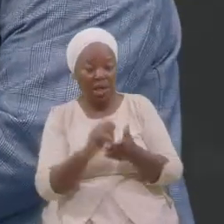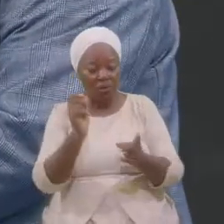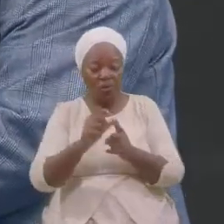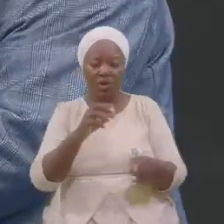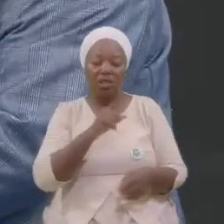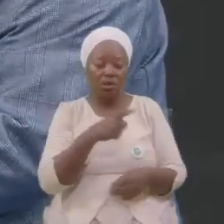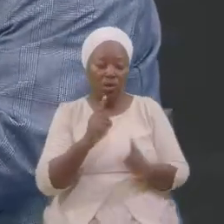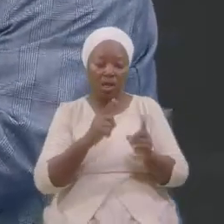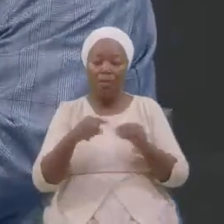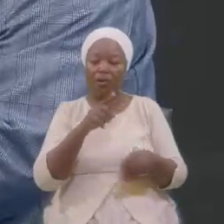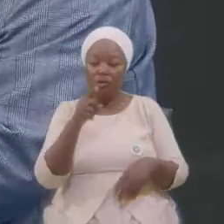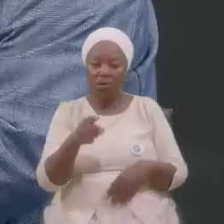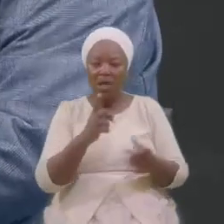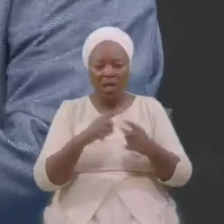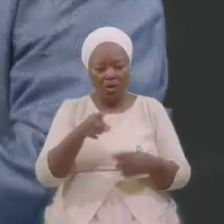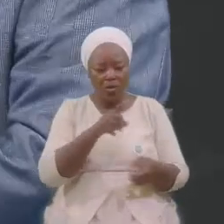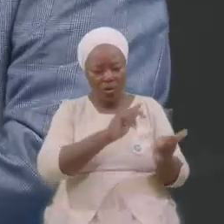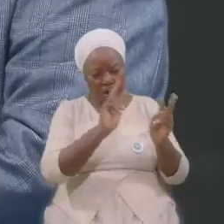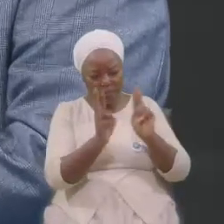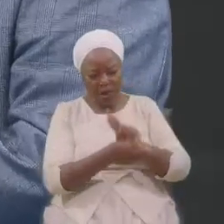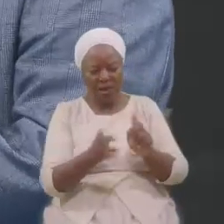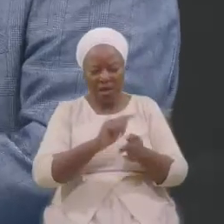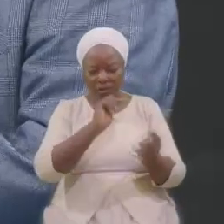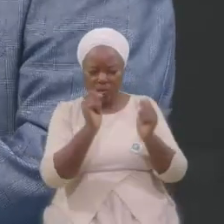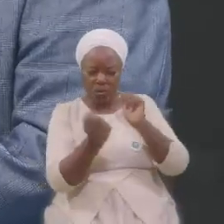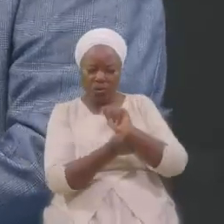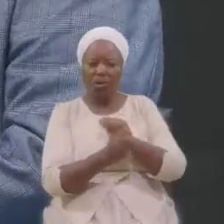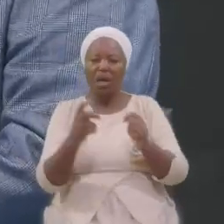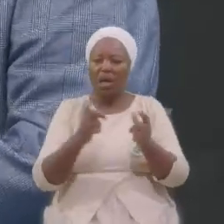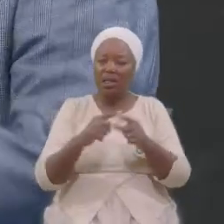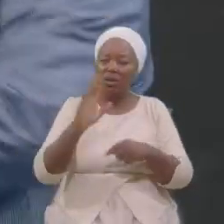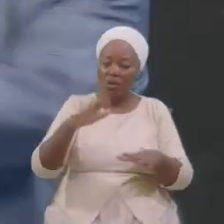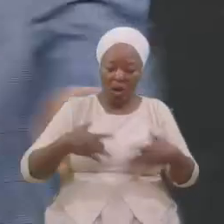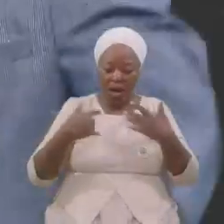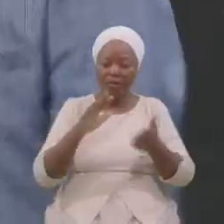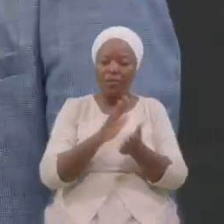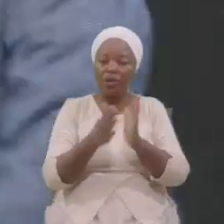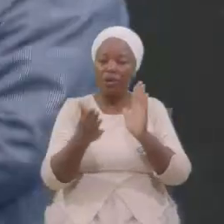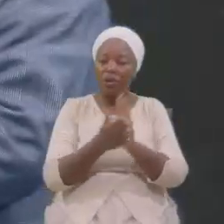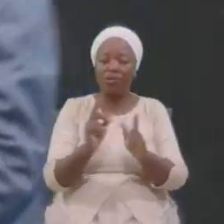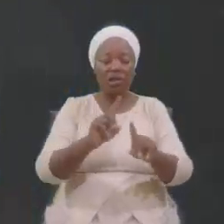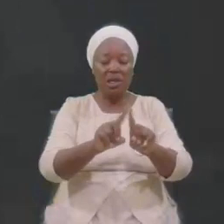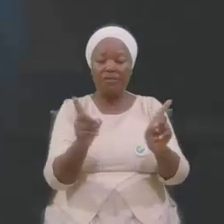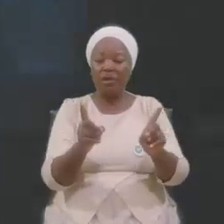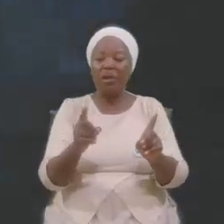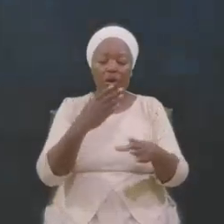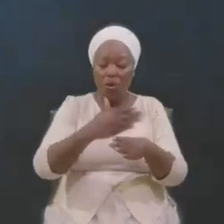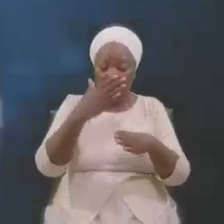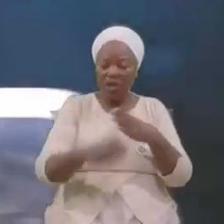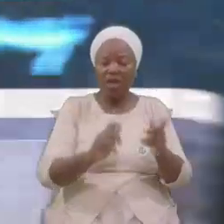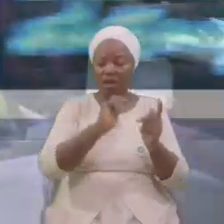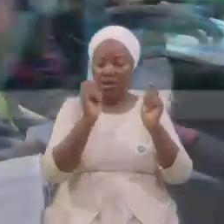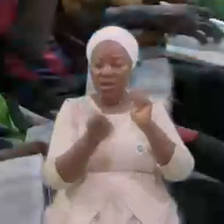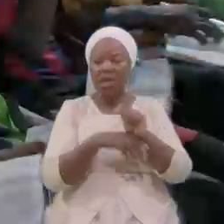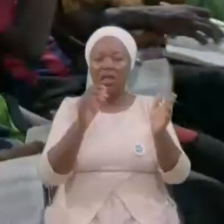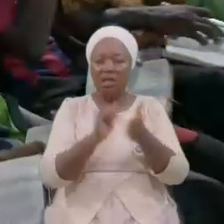you, and you repent and you turn, and your life becomes different, totally changed, that's when the